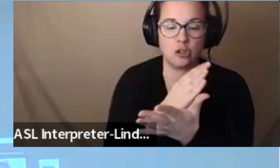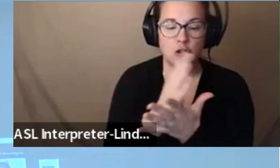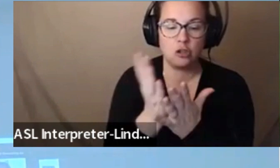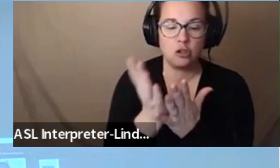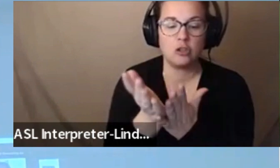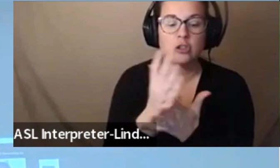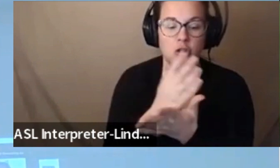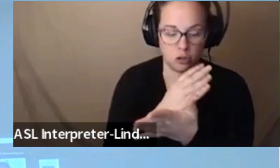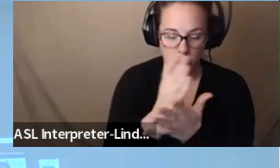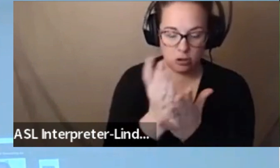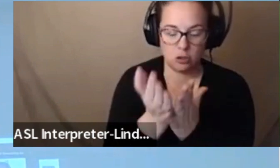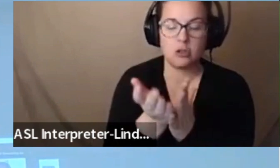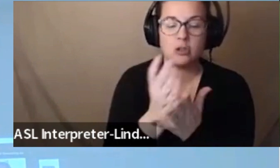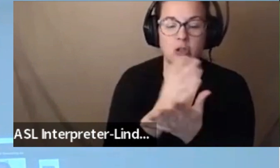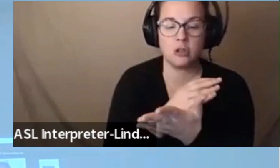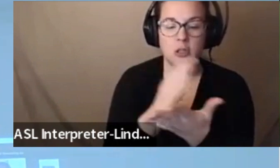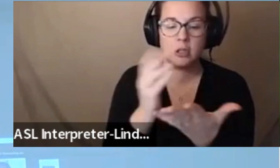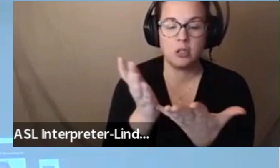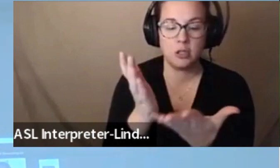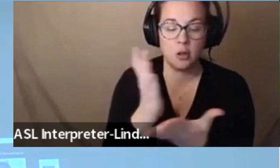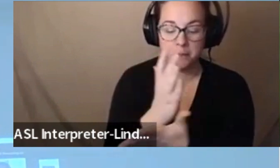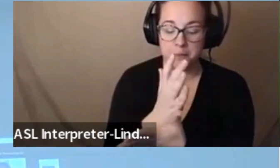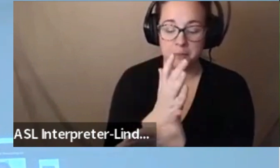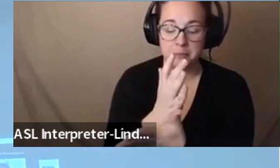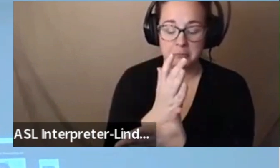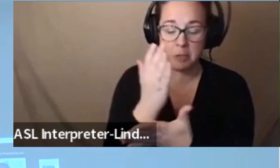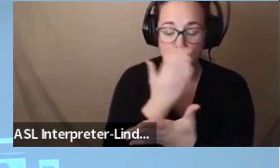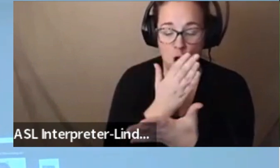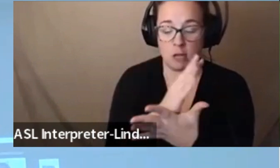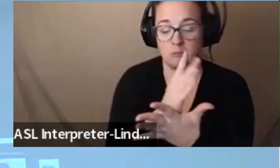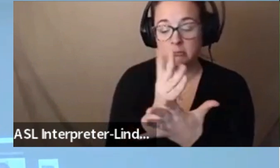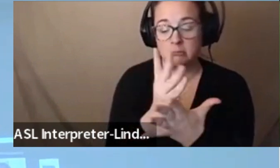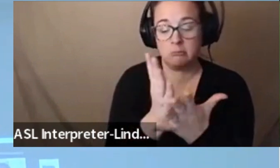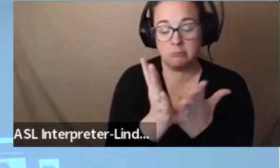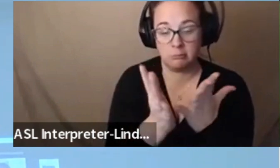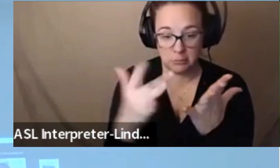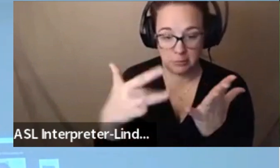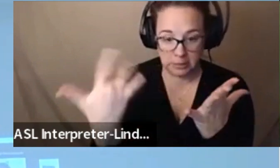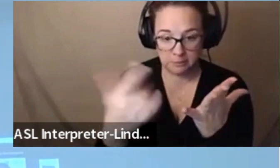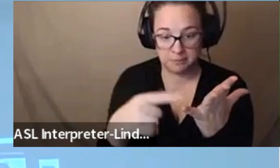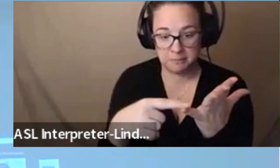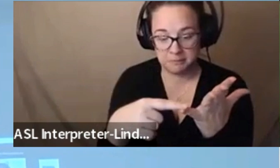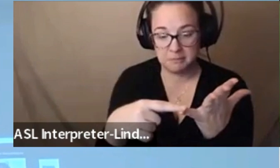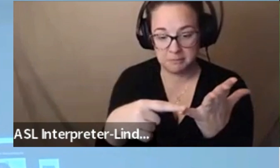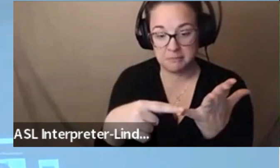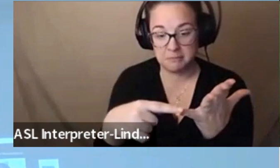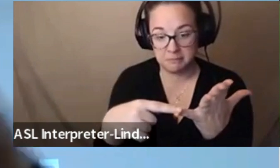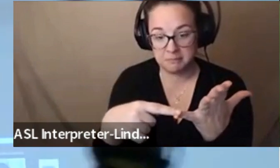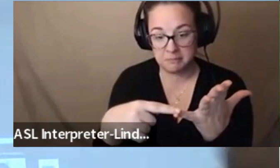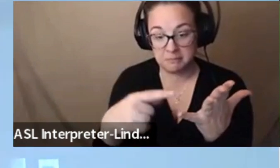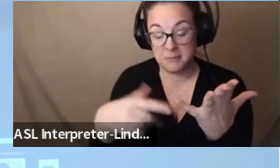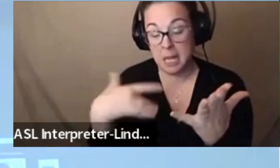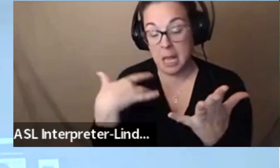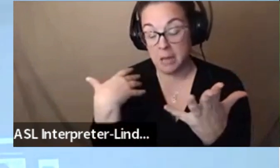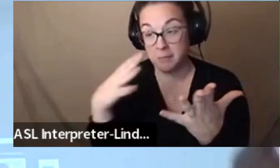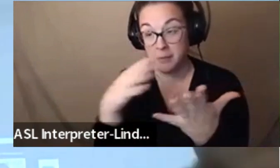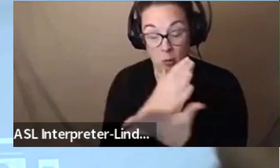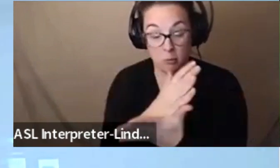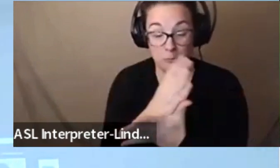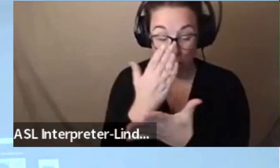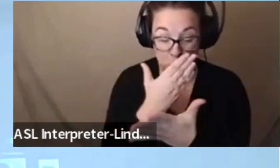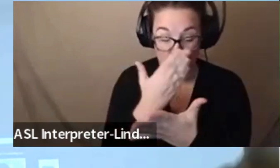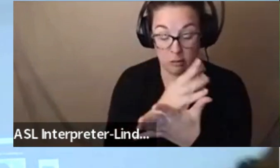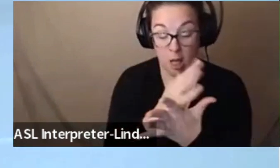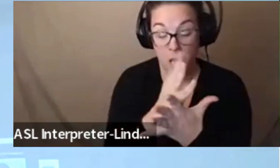of in the middle of it. So I've got brother and sister who are darker than me and then very dark, beautiful. And then I have brother and sister